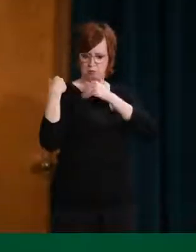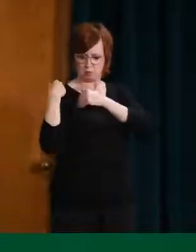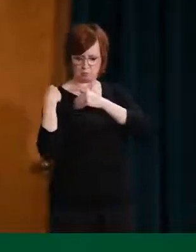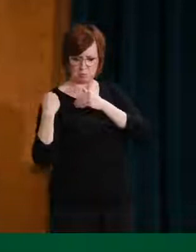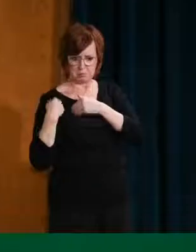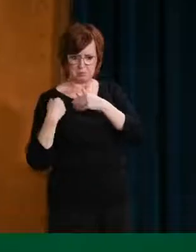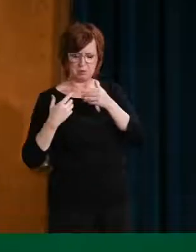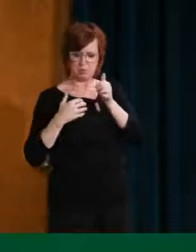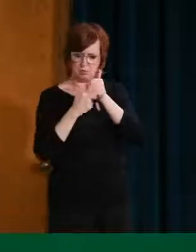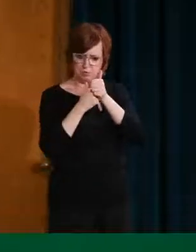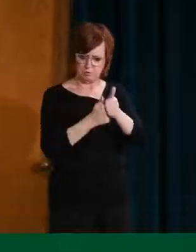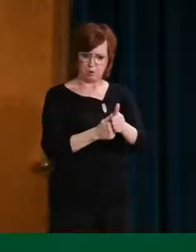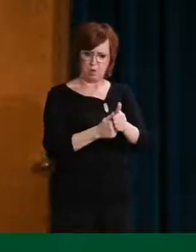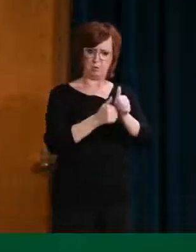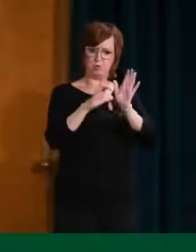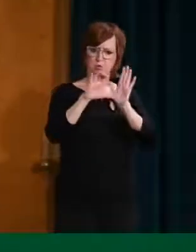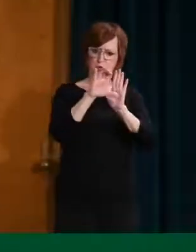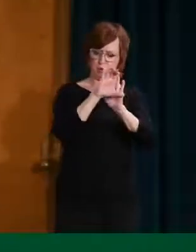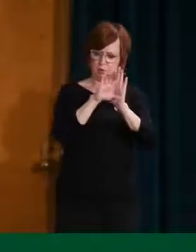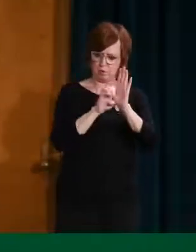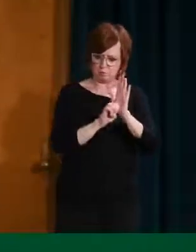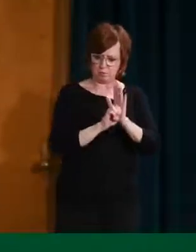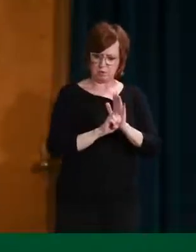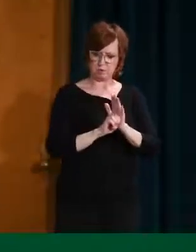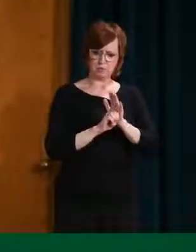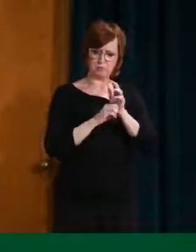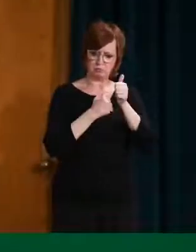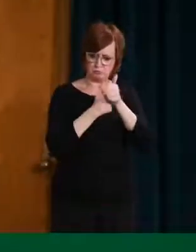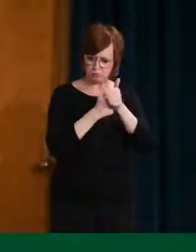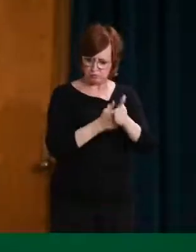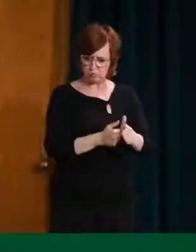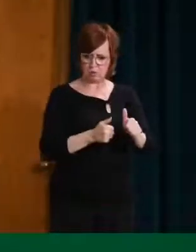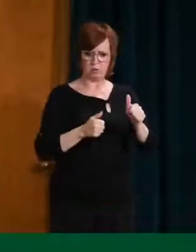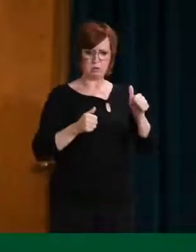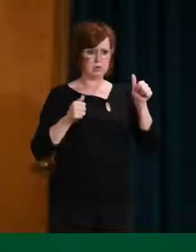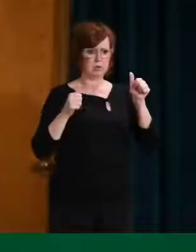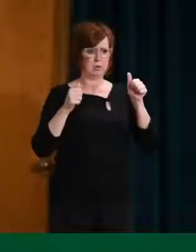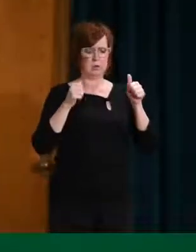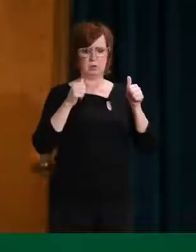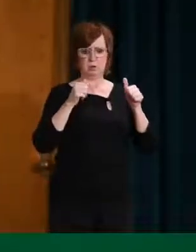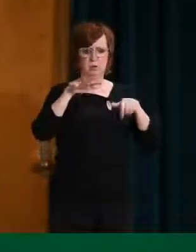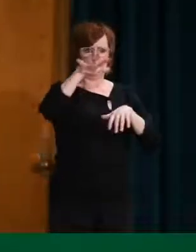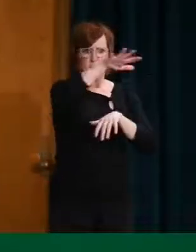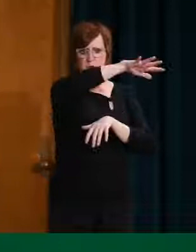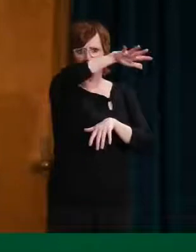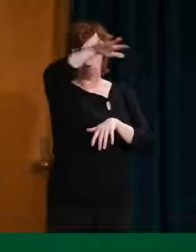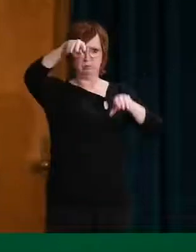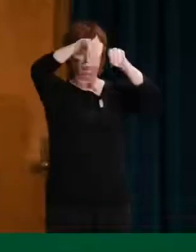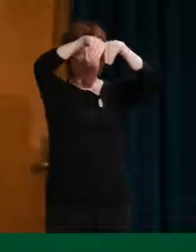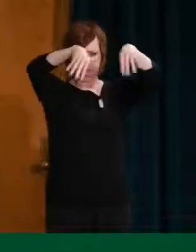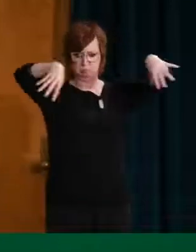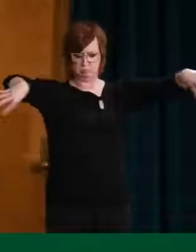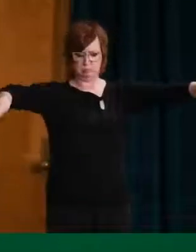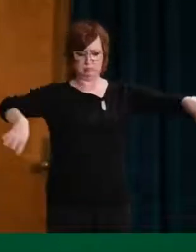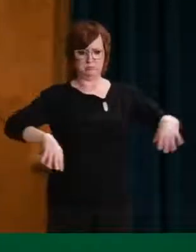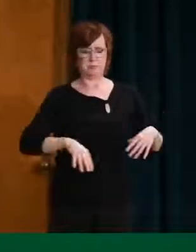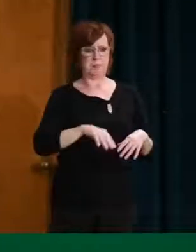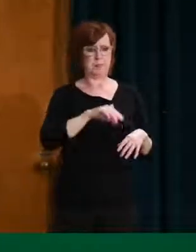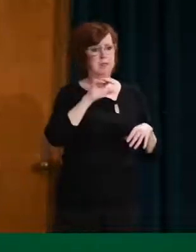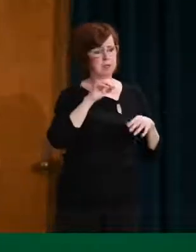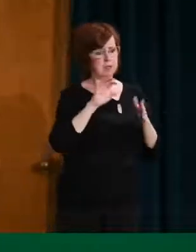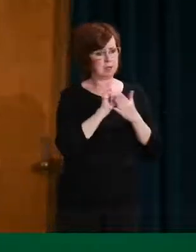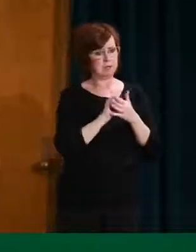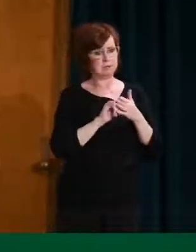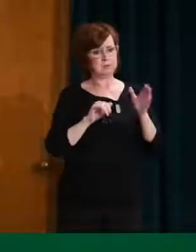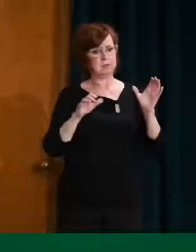guides all decisions made within a health authority. It's an organization practice. It's an expectation of Accreditation